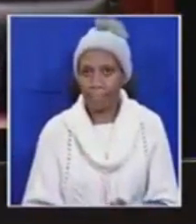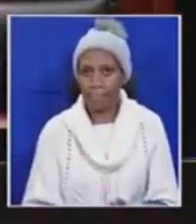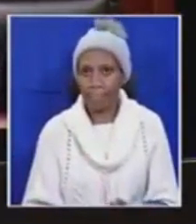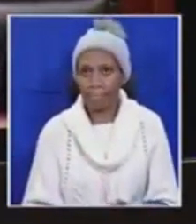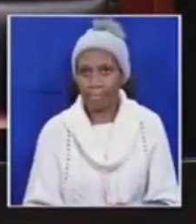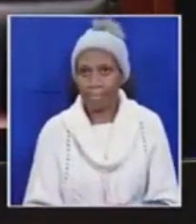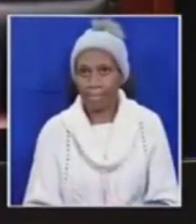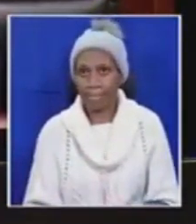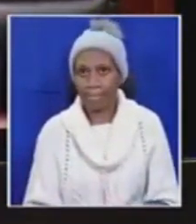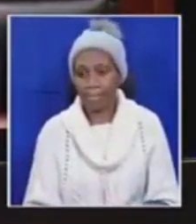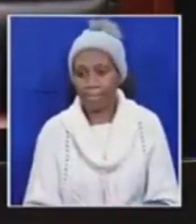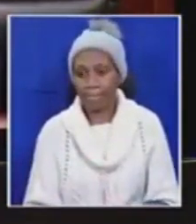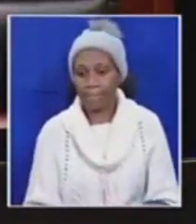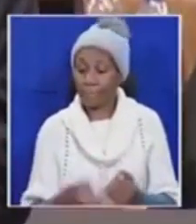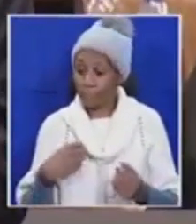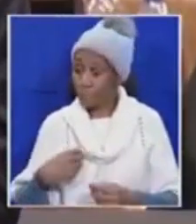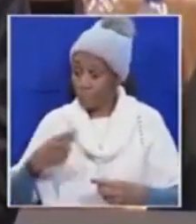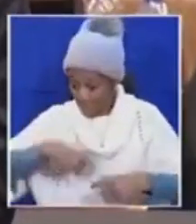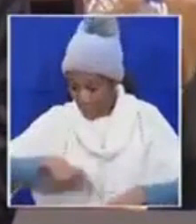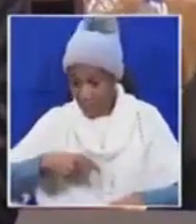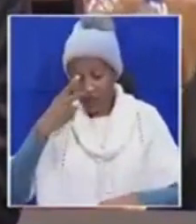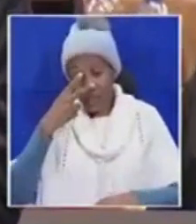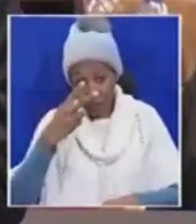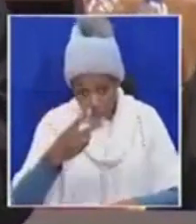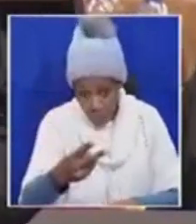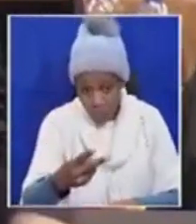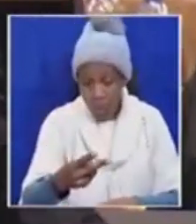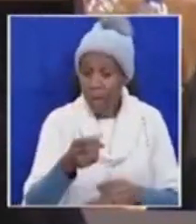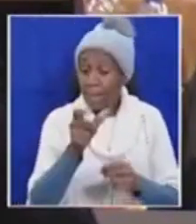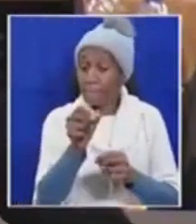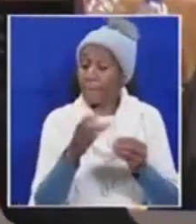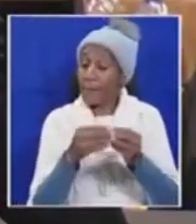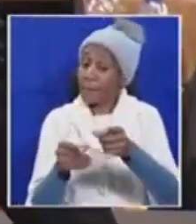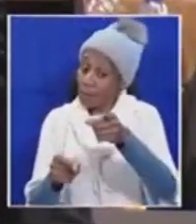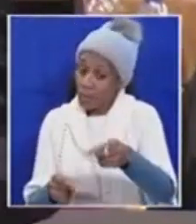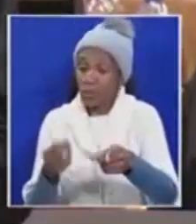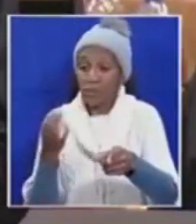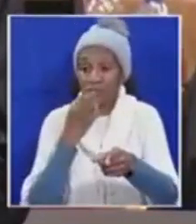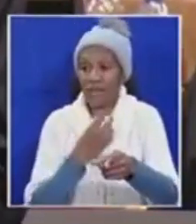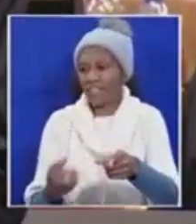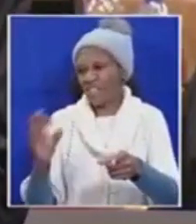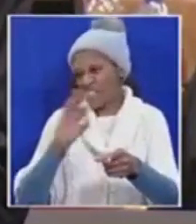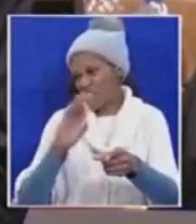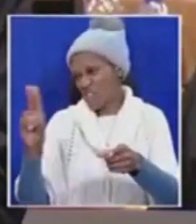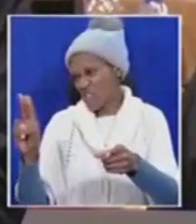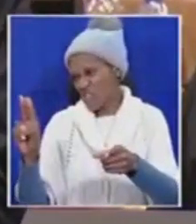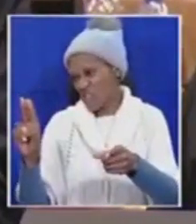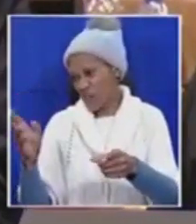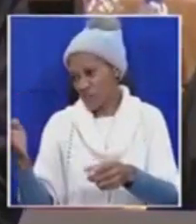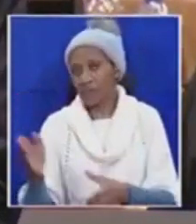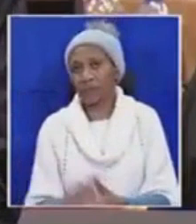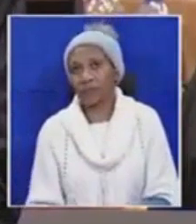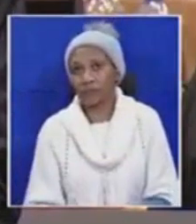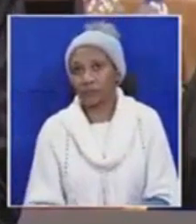witnessed the Honourable Member mouth FU to members on this side of the House. Now, if you remember, if